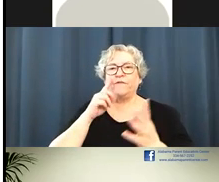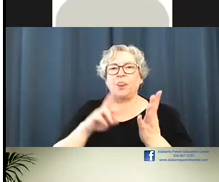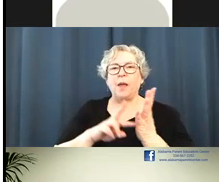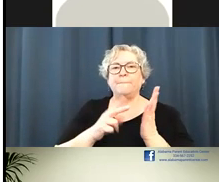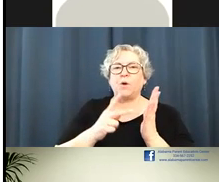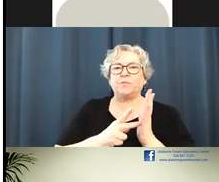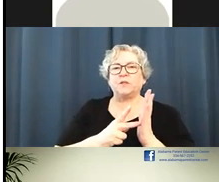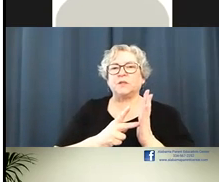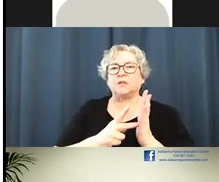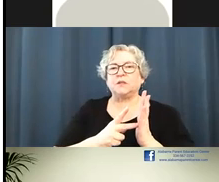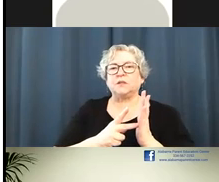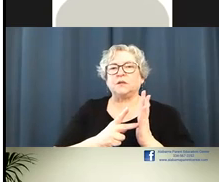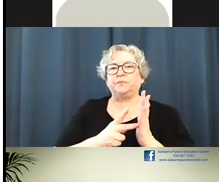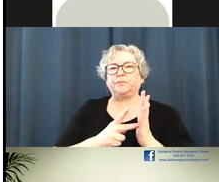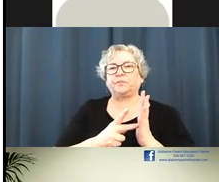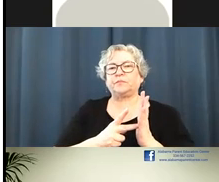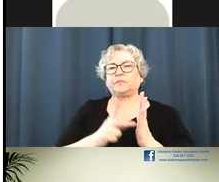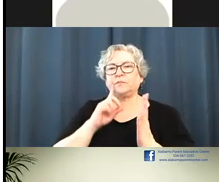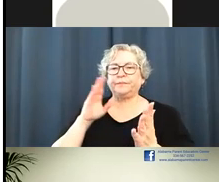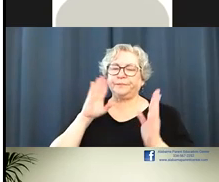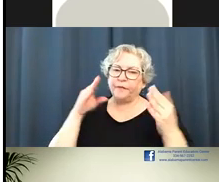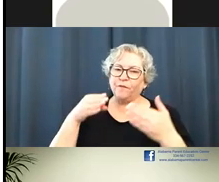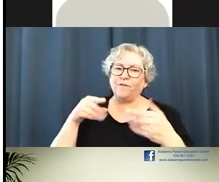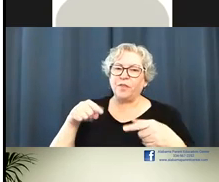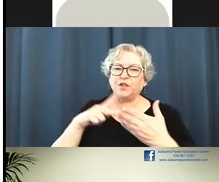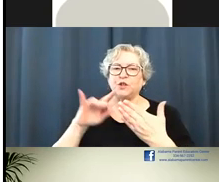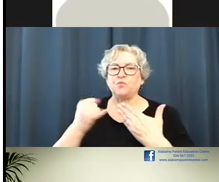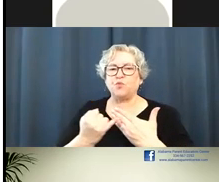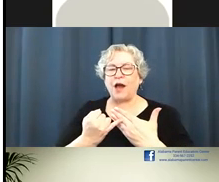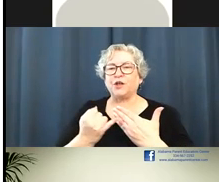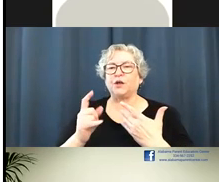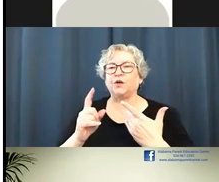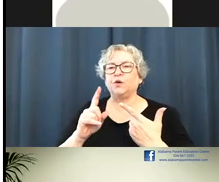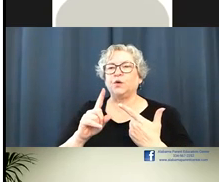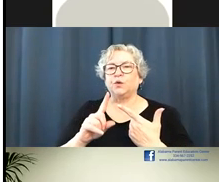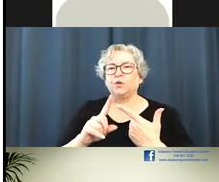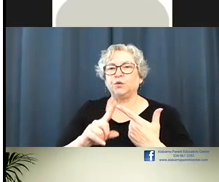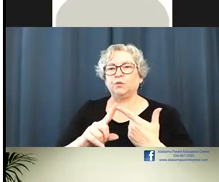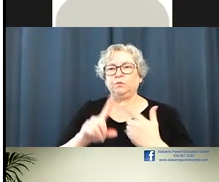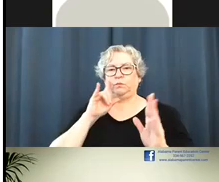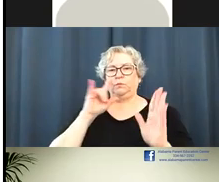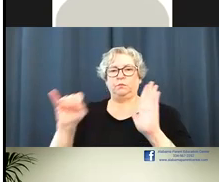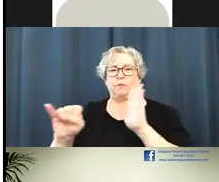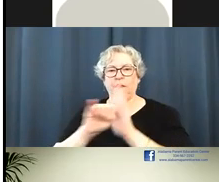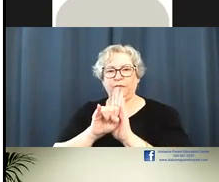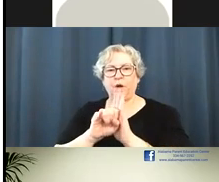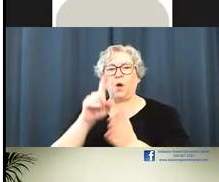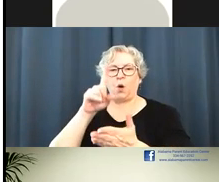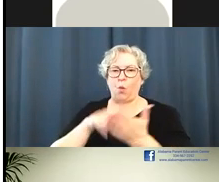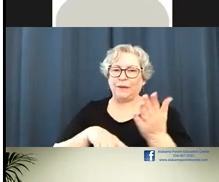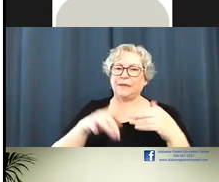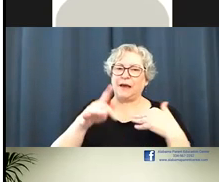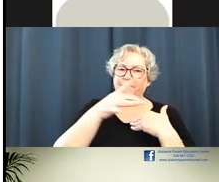purposes and central focuses of our project is to identify what is